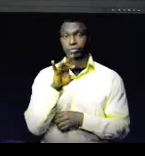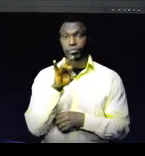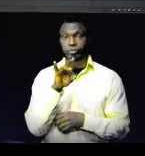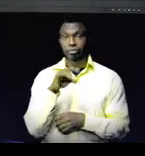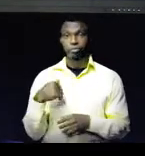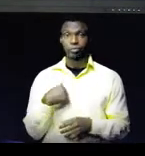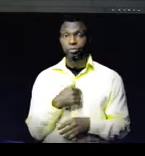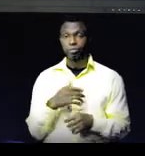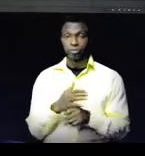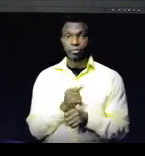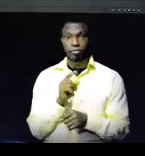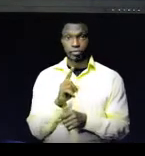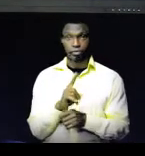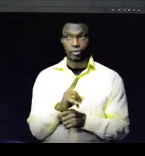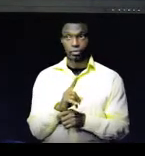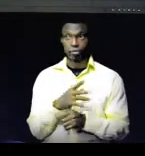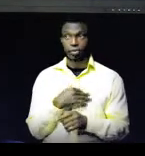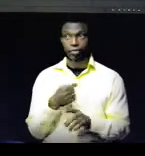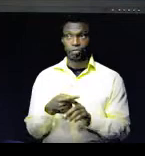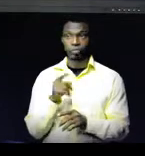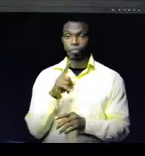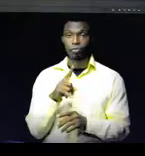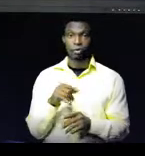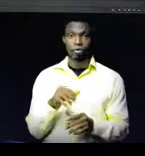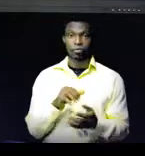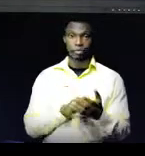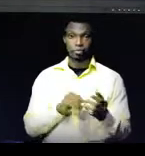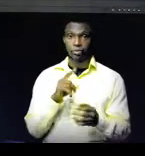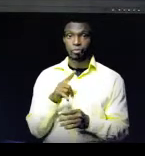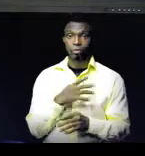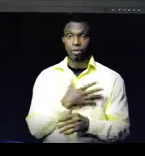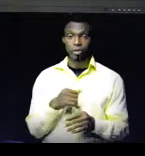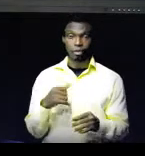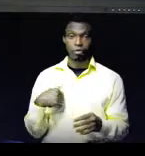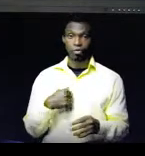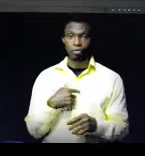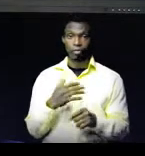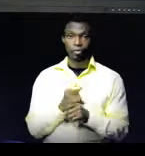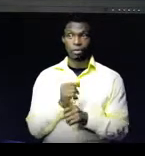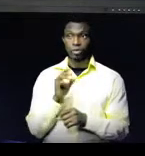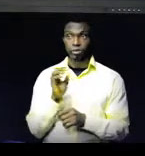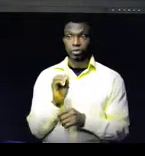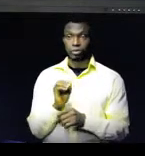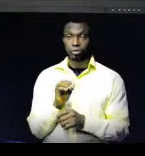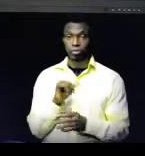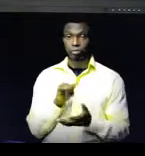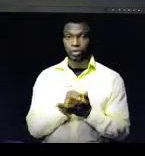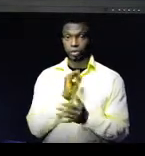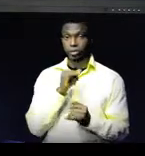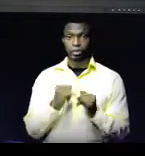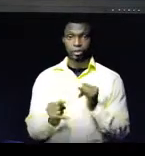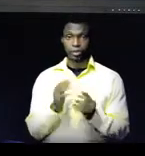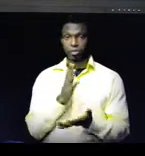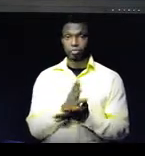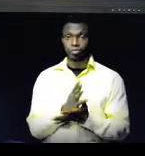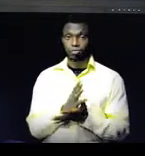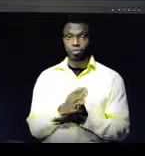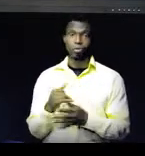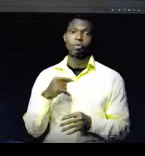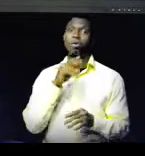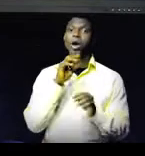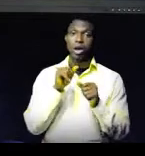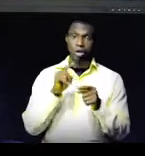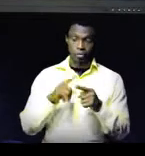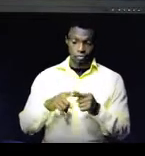So subtracting 8, we get 1. And then from 1, we can subtract 1, we'll get 0. That's the last stop.